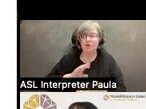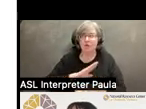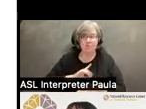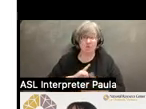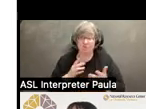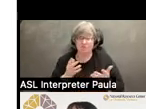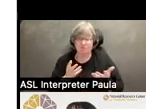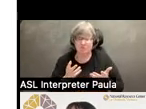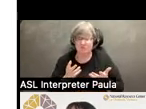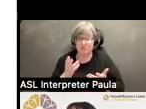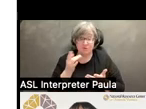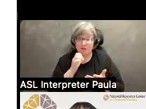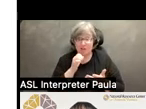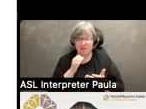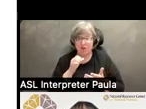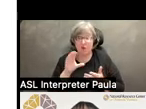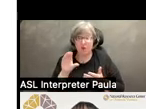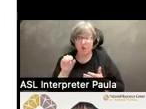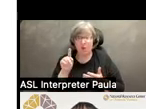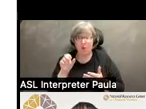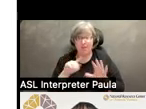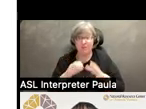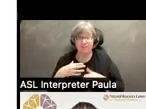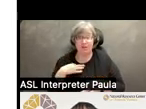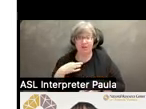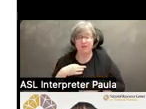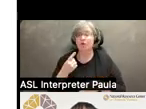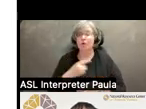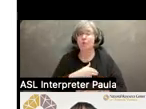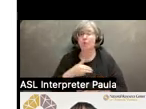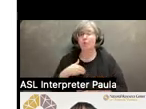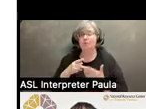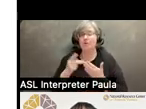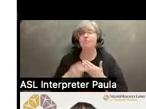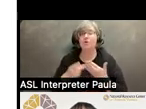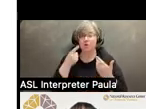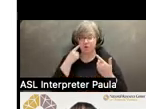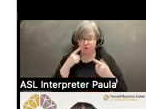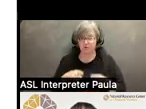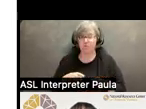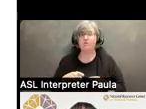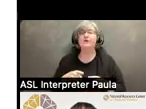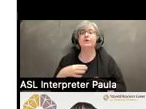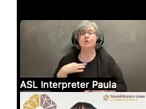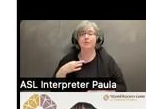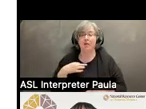hey, why doesn't the coalition go ahead and apply for this? And one of our member programs agreed to also apply. So we took